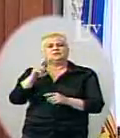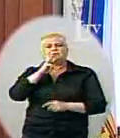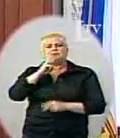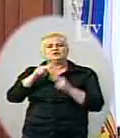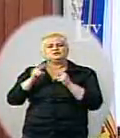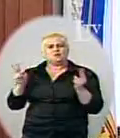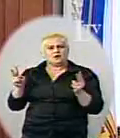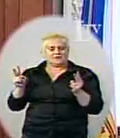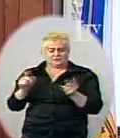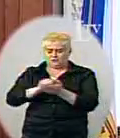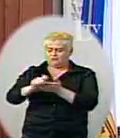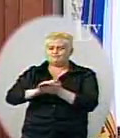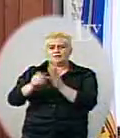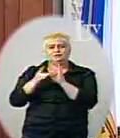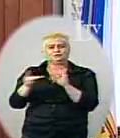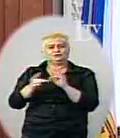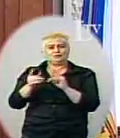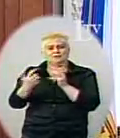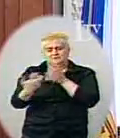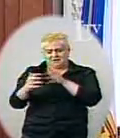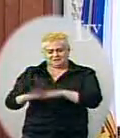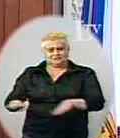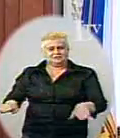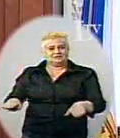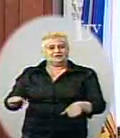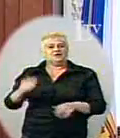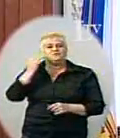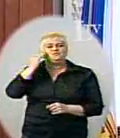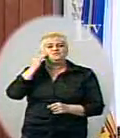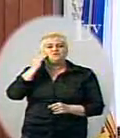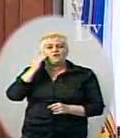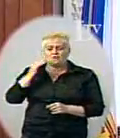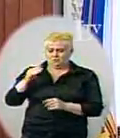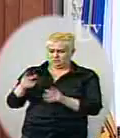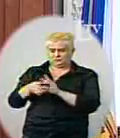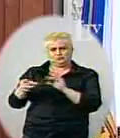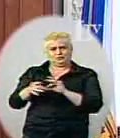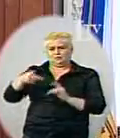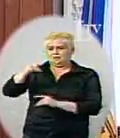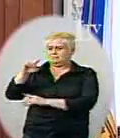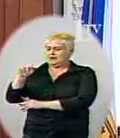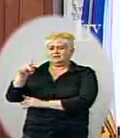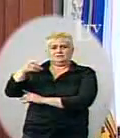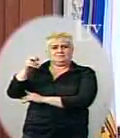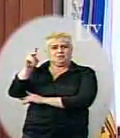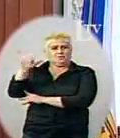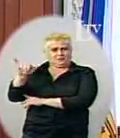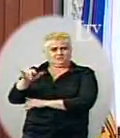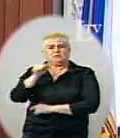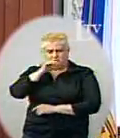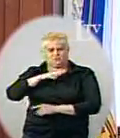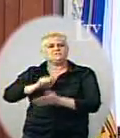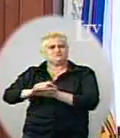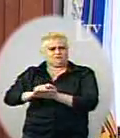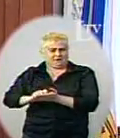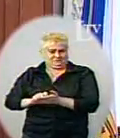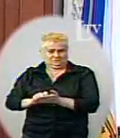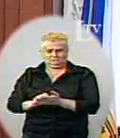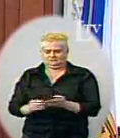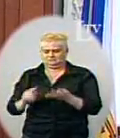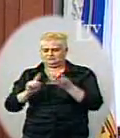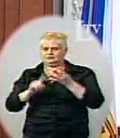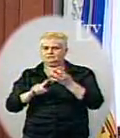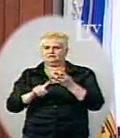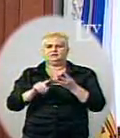literature, including the Nova Scotian classic, Pit Pony. Dr. Peter O'Coyne